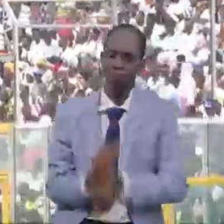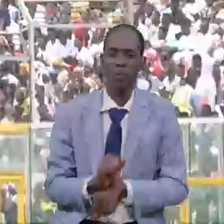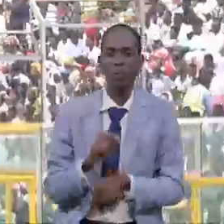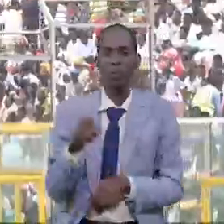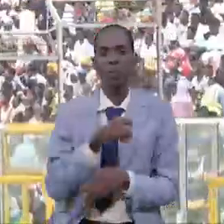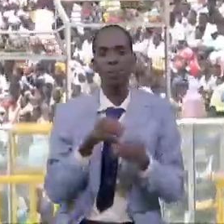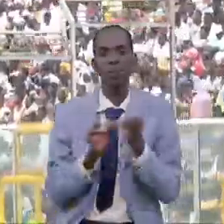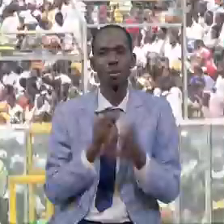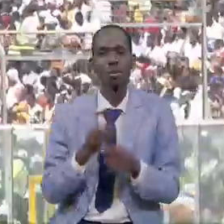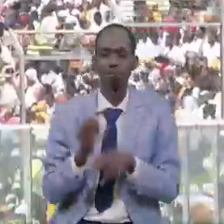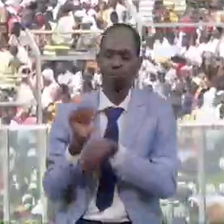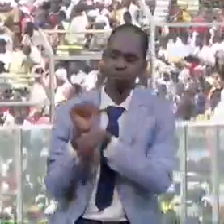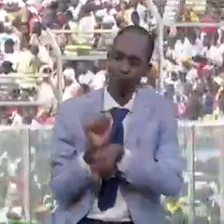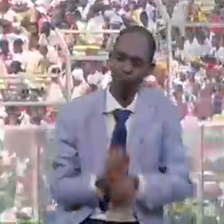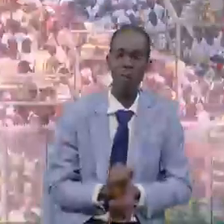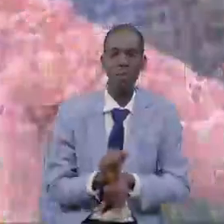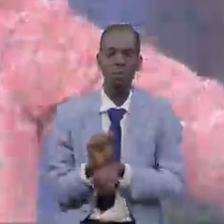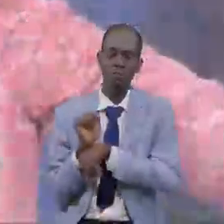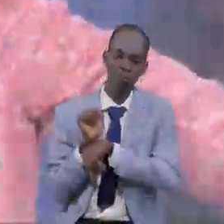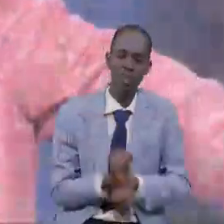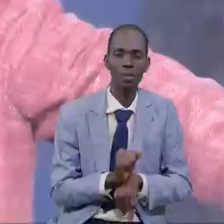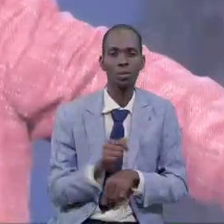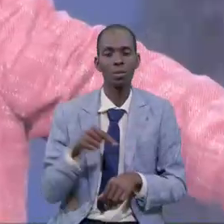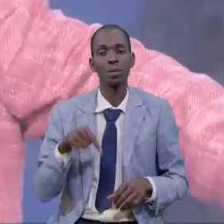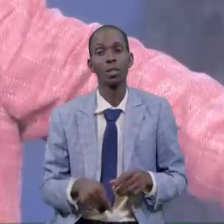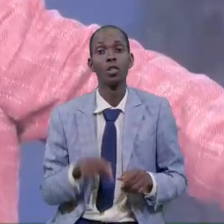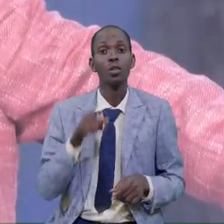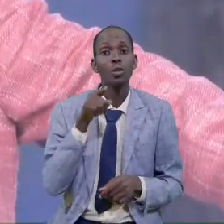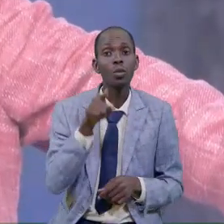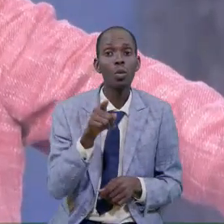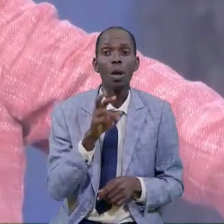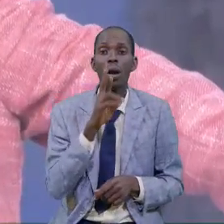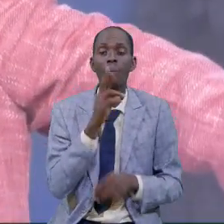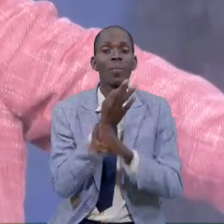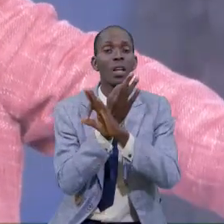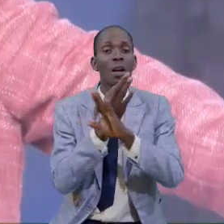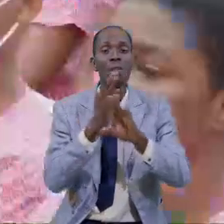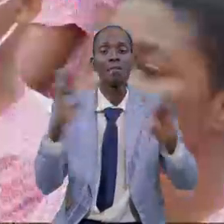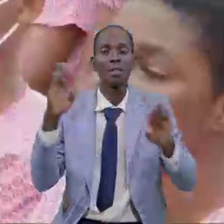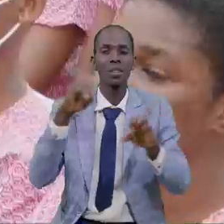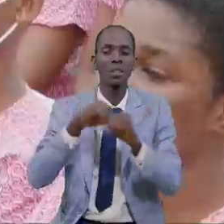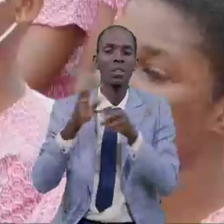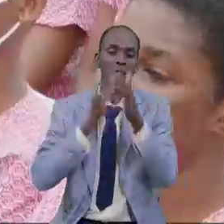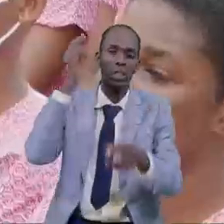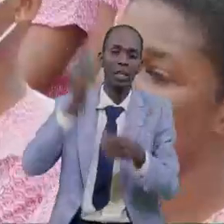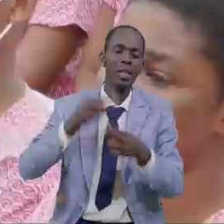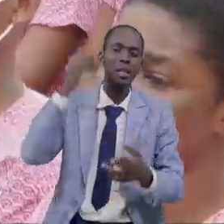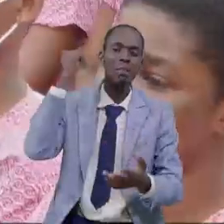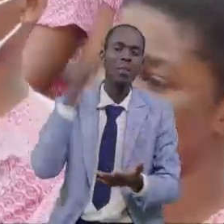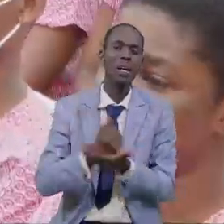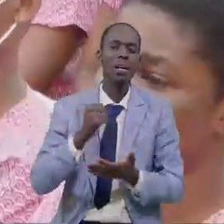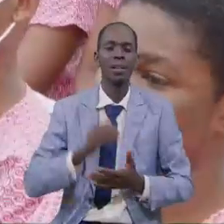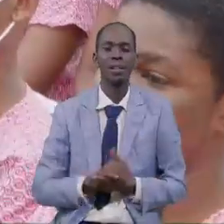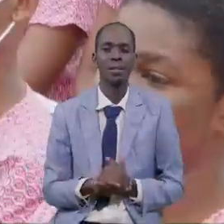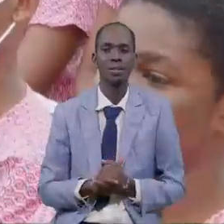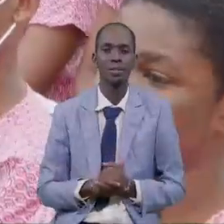back. Setting you back. You are free in Jesus' name. How